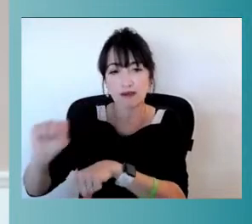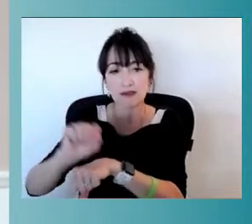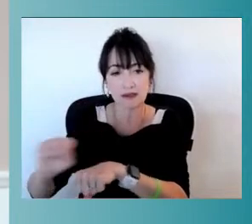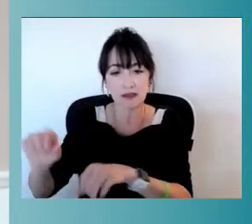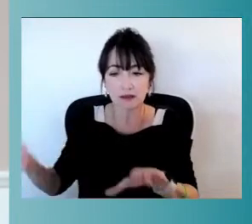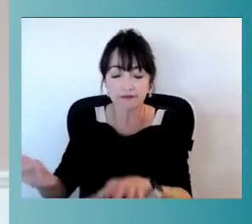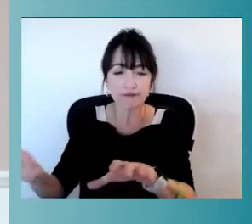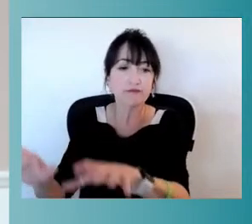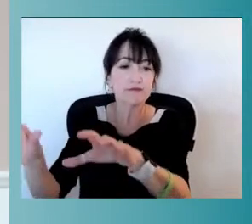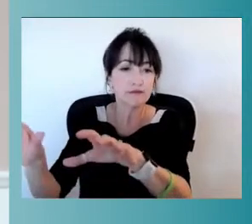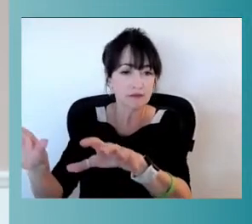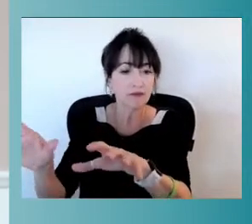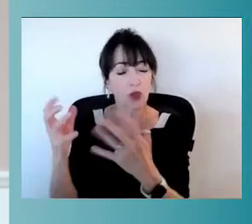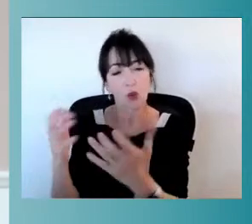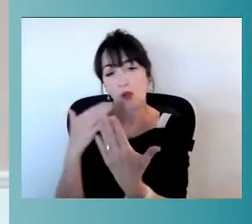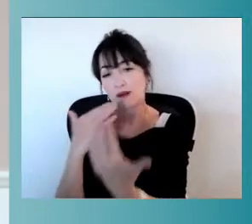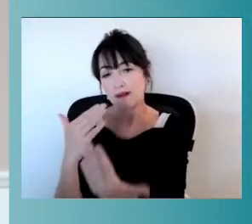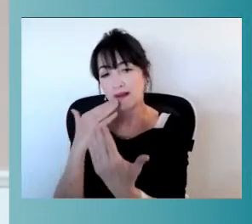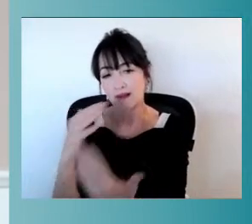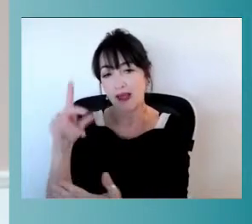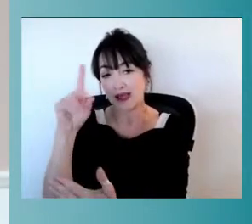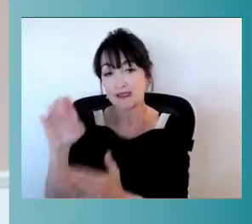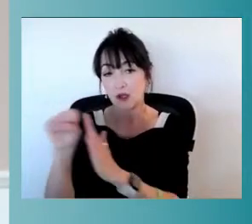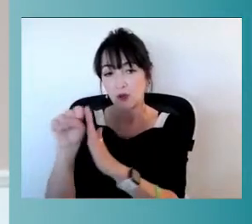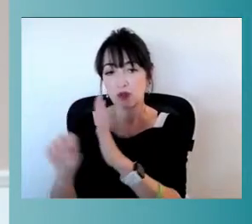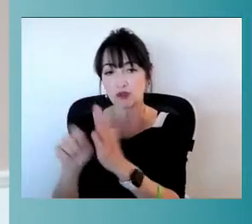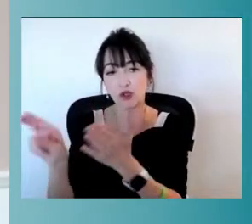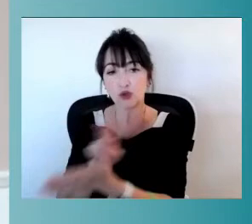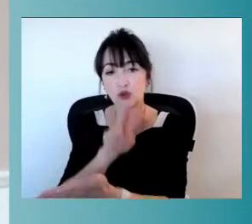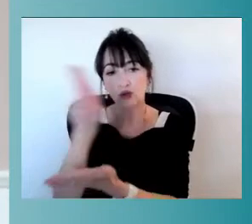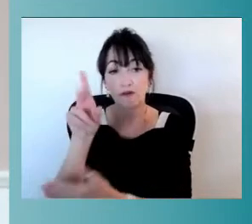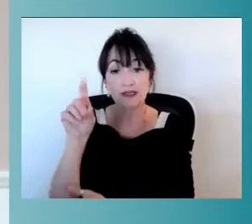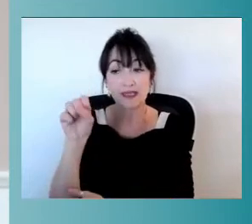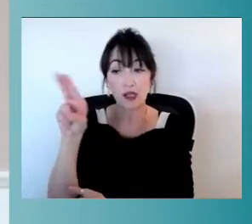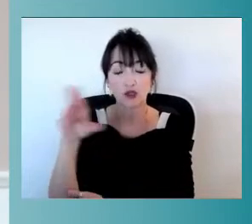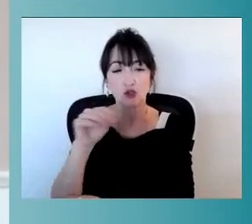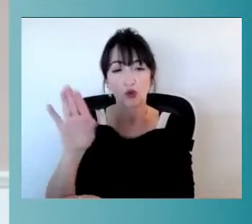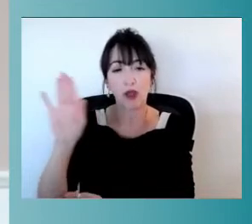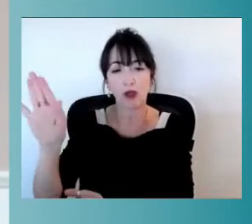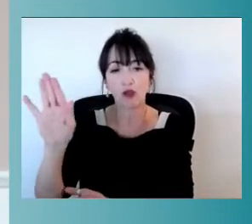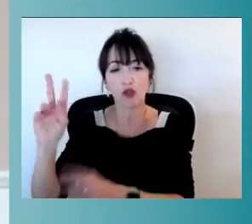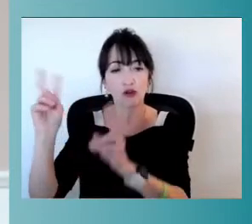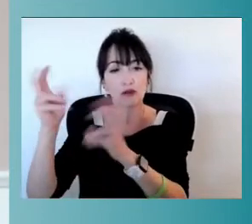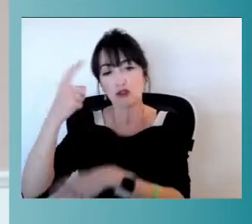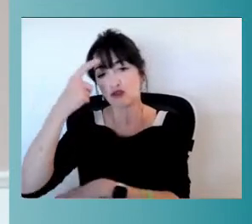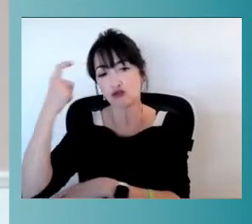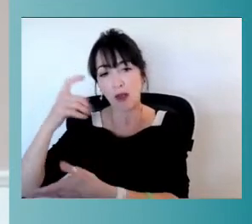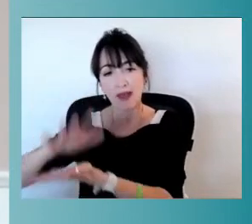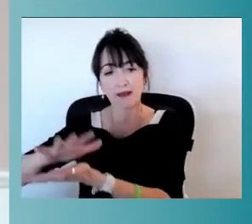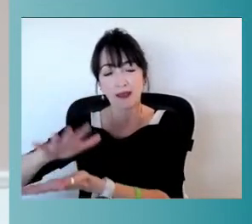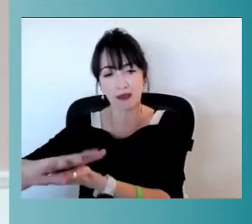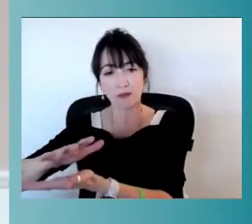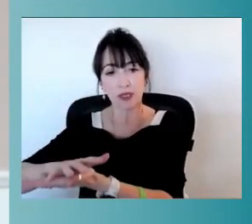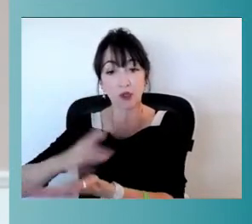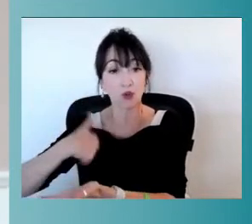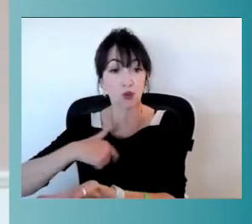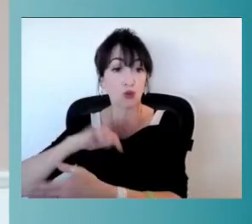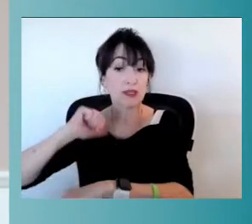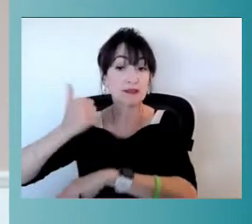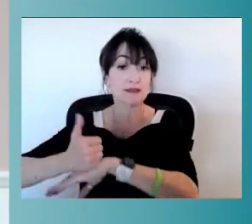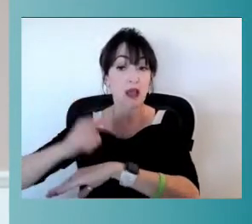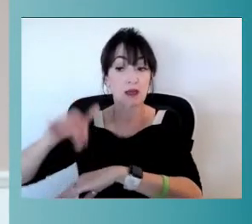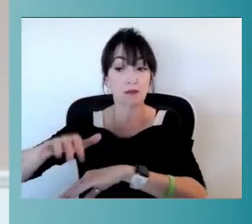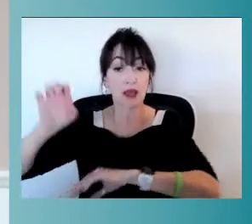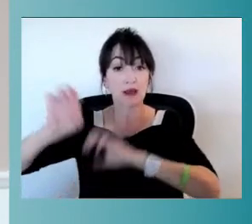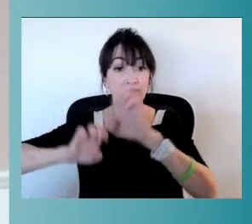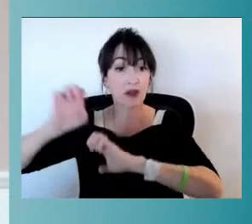the efforts of Delaware State University and their Trauma Academy. And we set out to create an evaluation